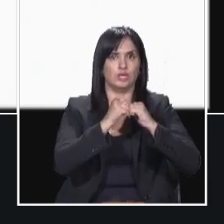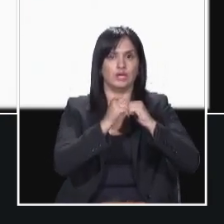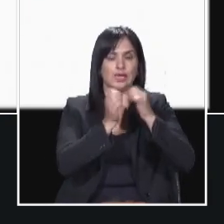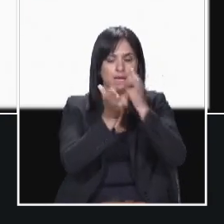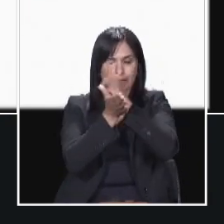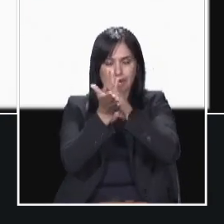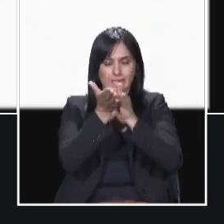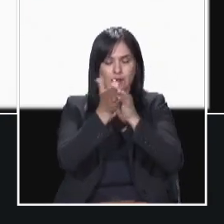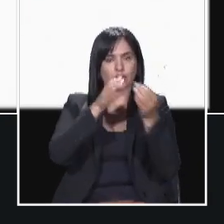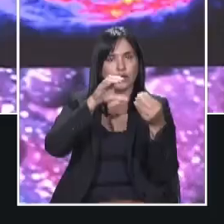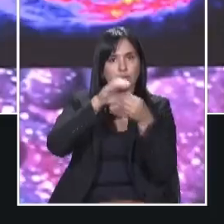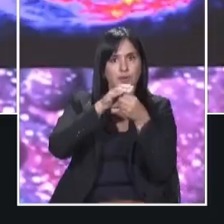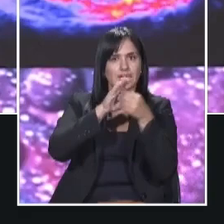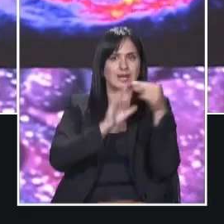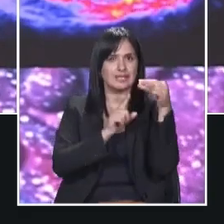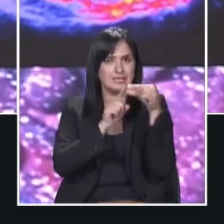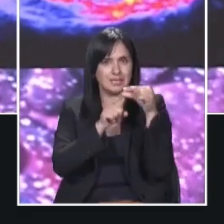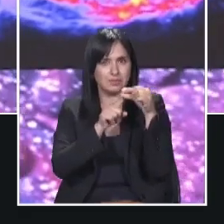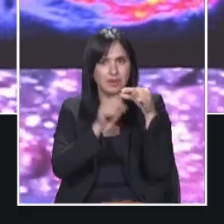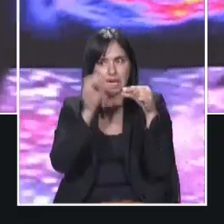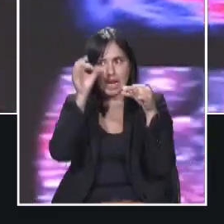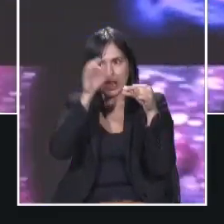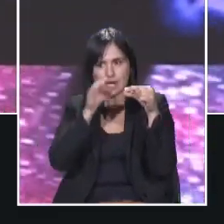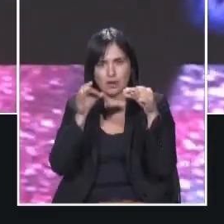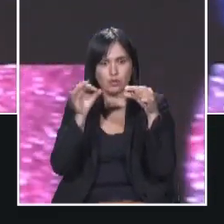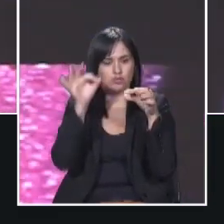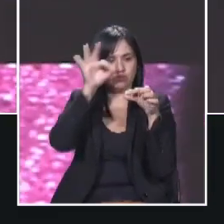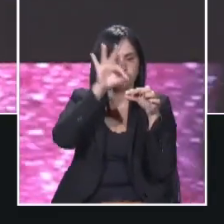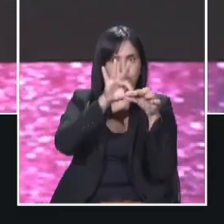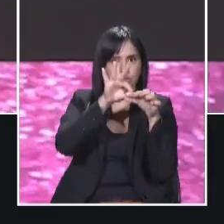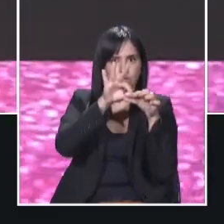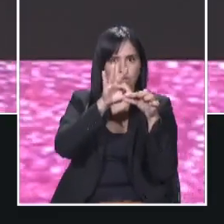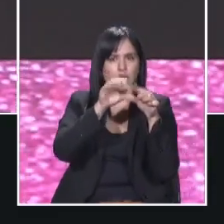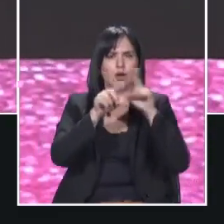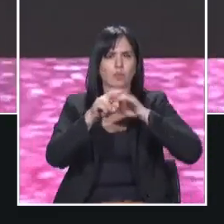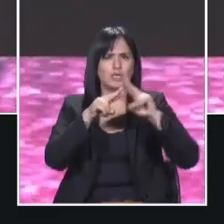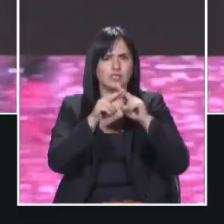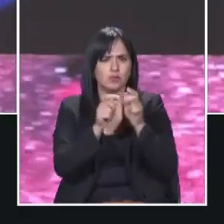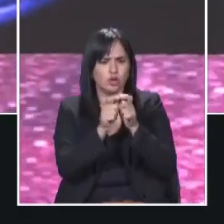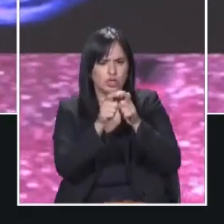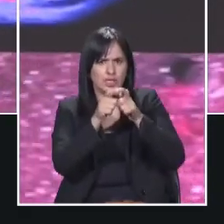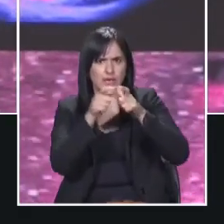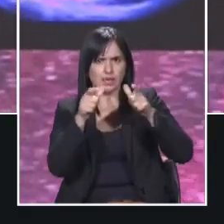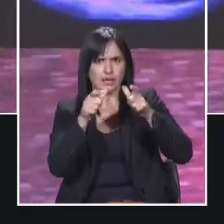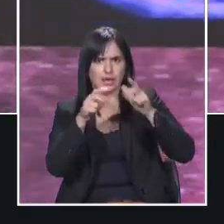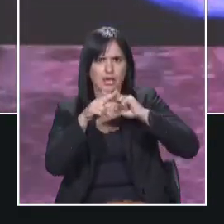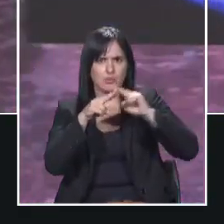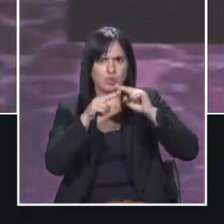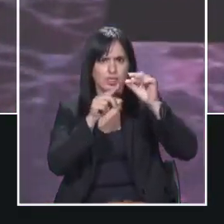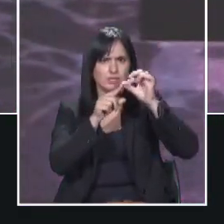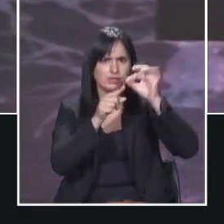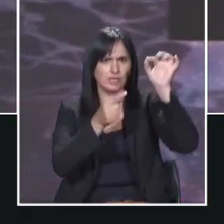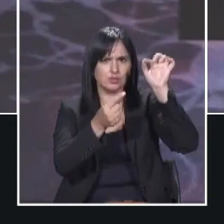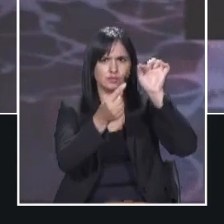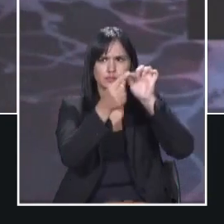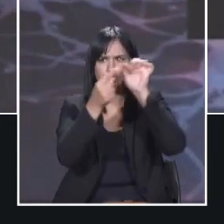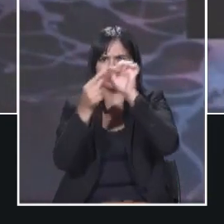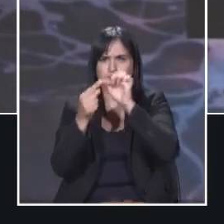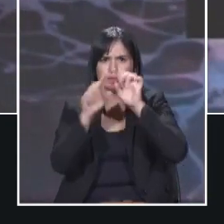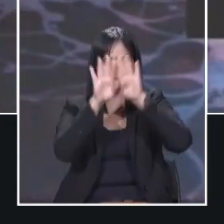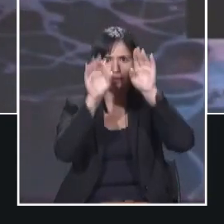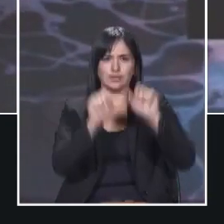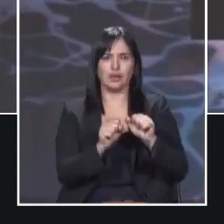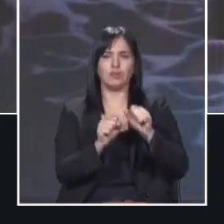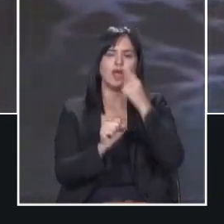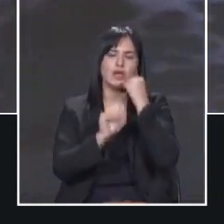where they grow? Can you build interesting circuits out of this? We demonstrate that we can do that. So we can build a junction